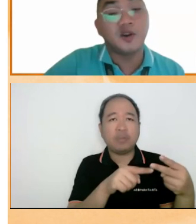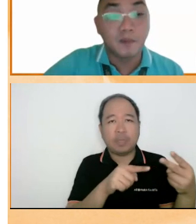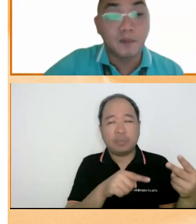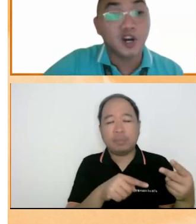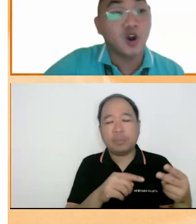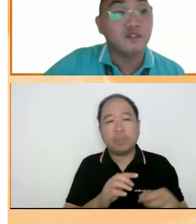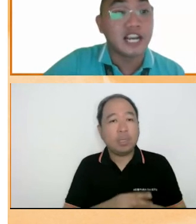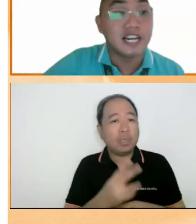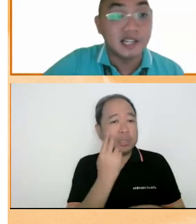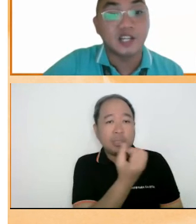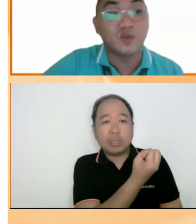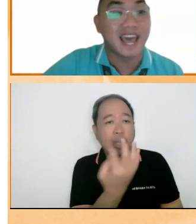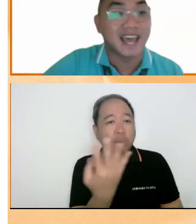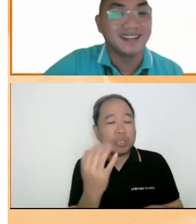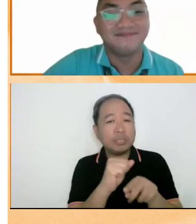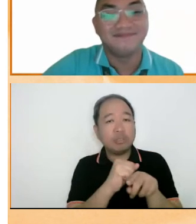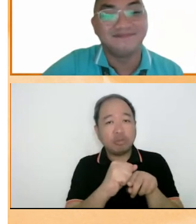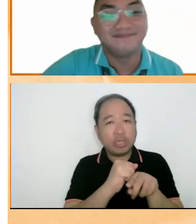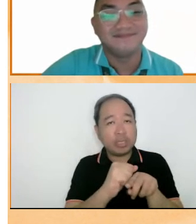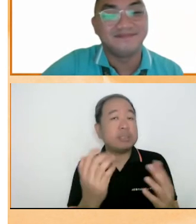are the number of trainees that we had.